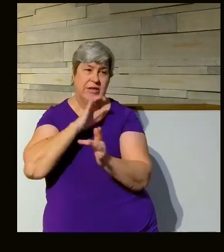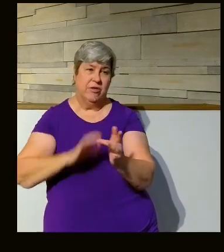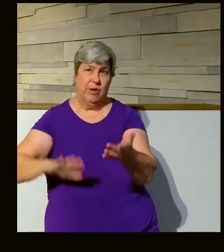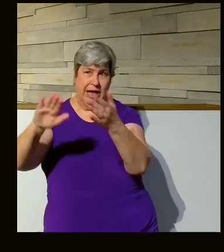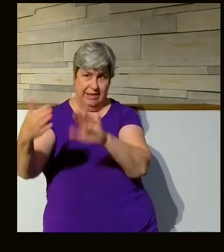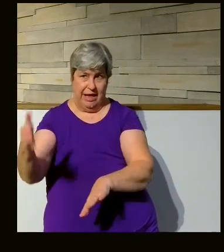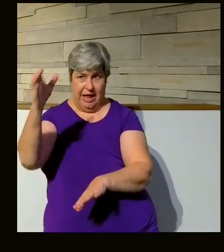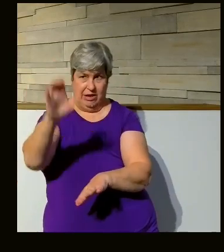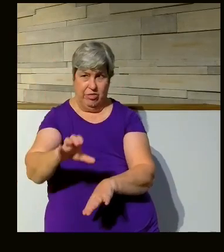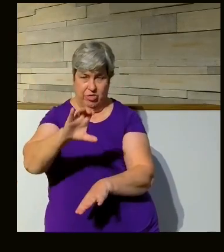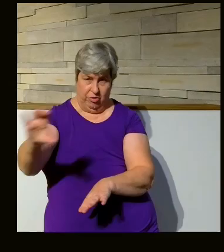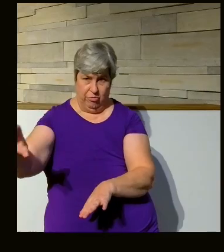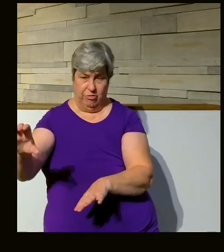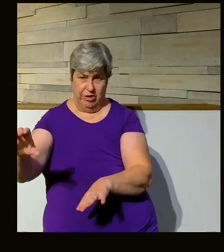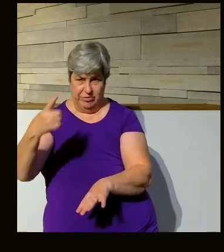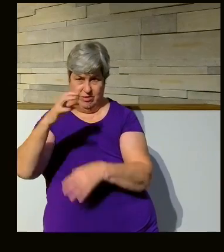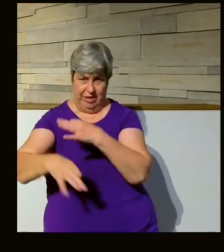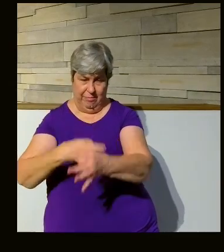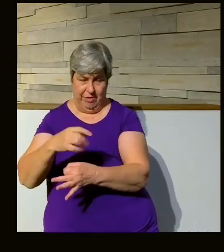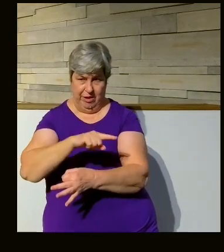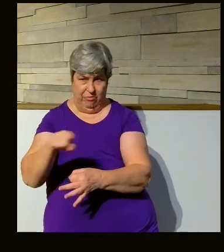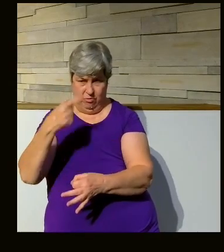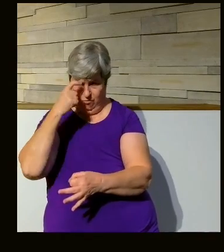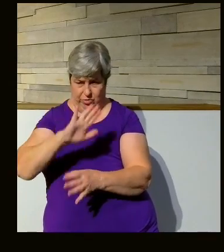our sins, and it hasn't done him a bit of good.